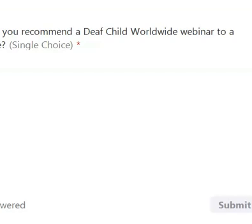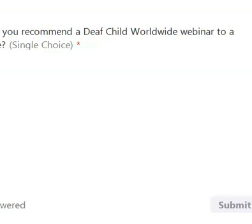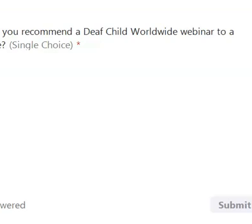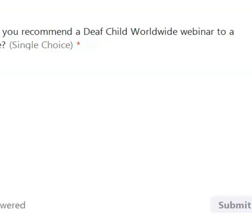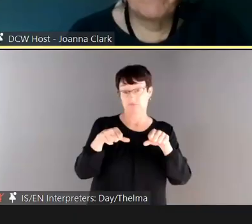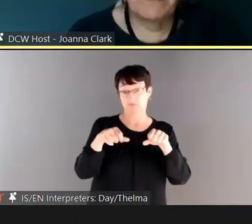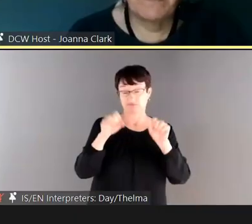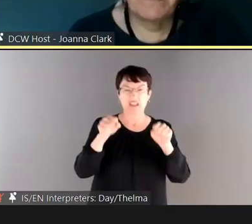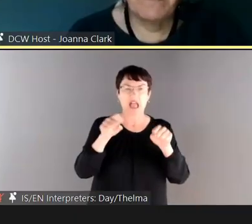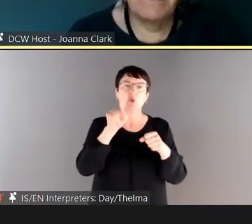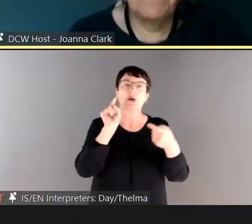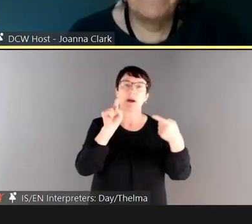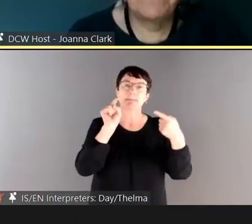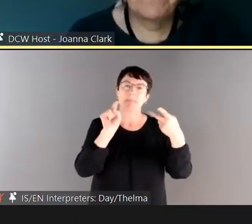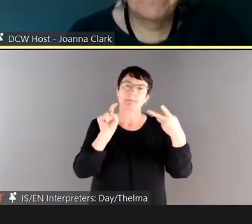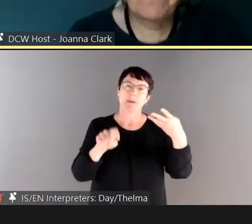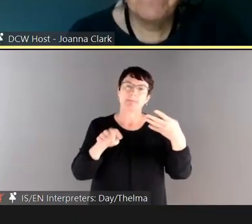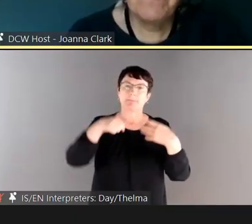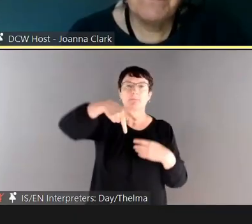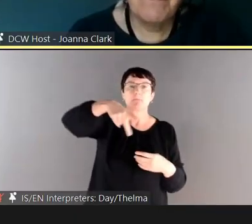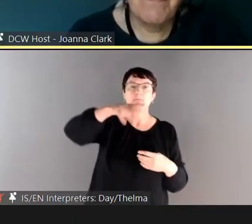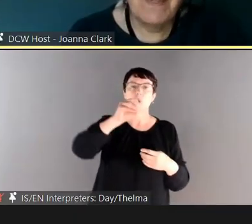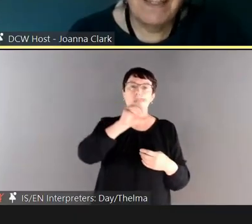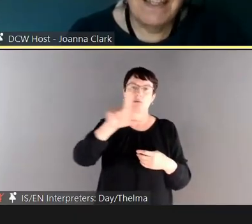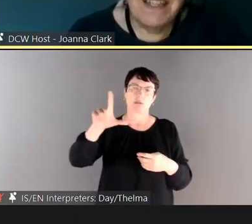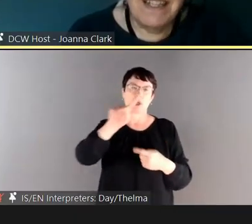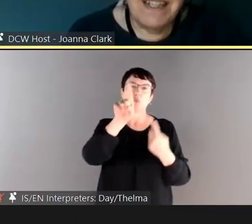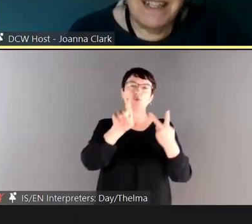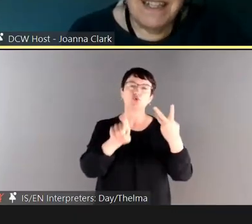just filling that in.